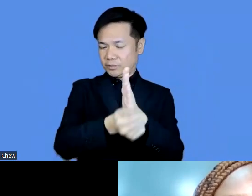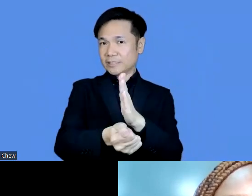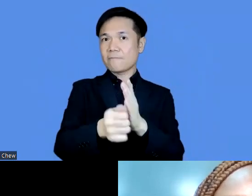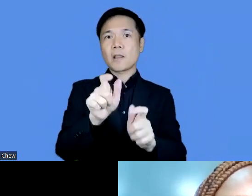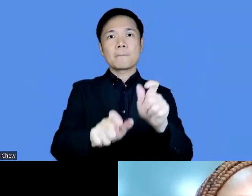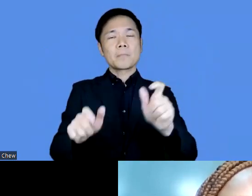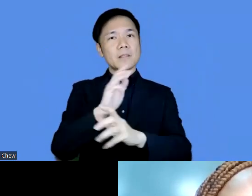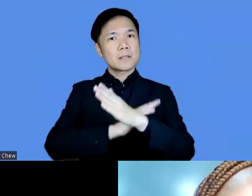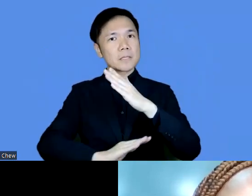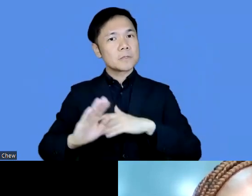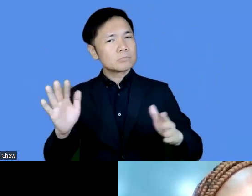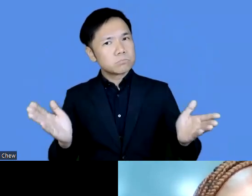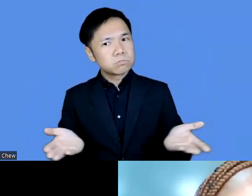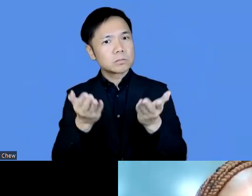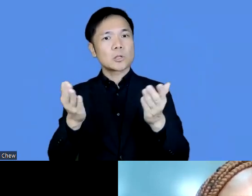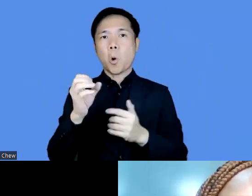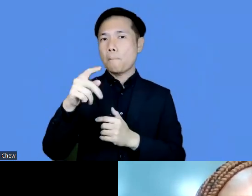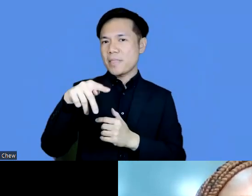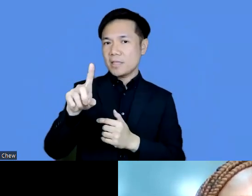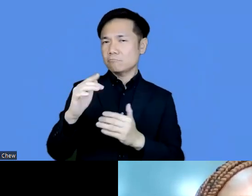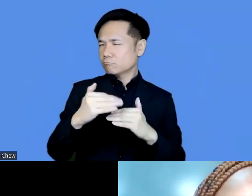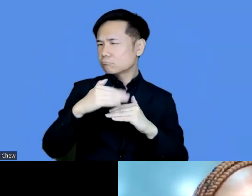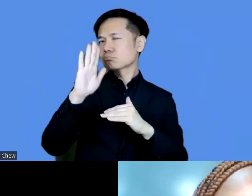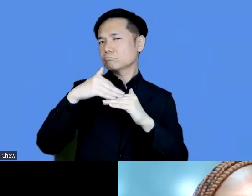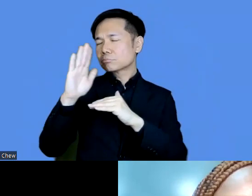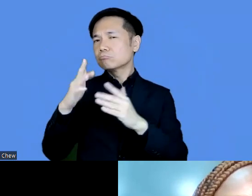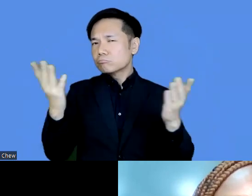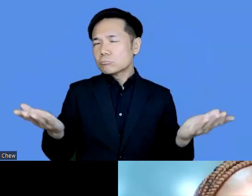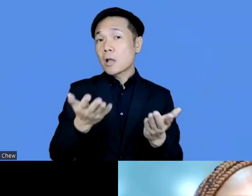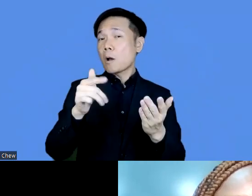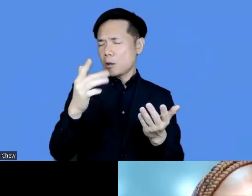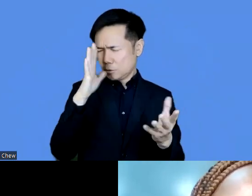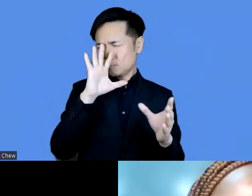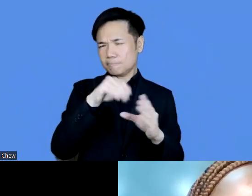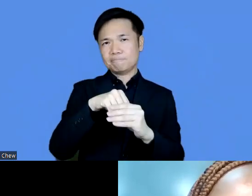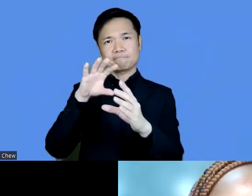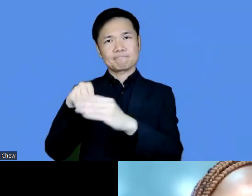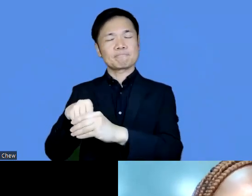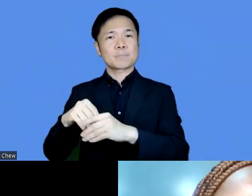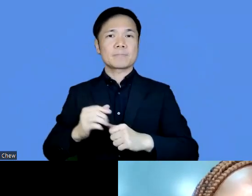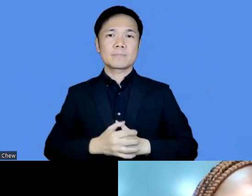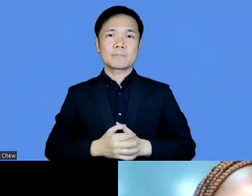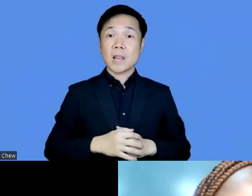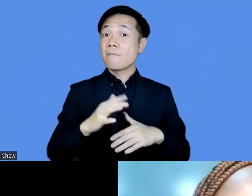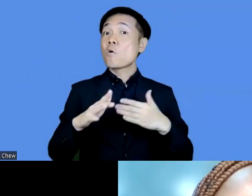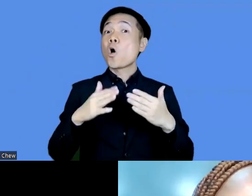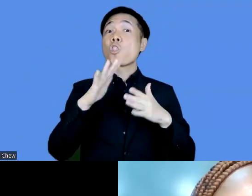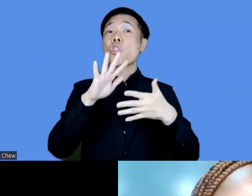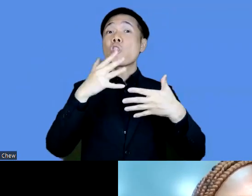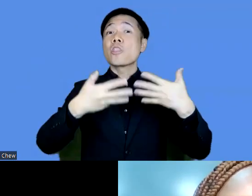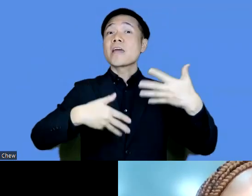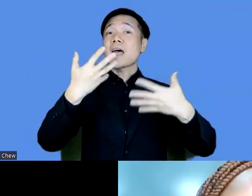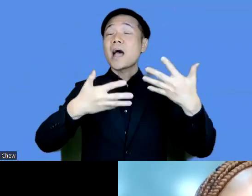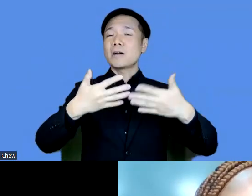disabilities and OPDs so that they can engage meaningfully in data processes at all